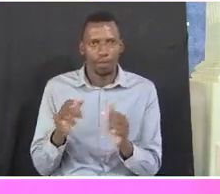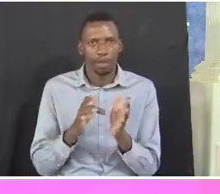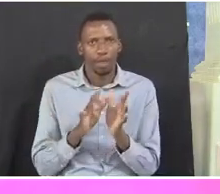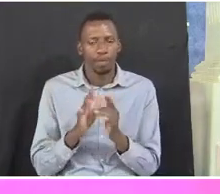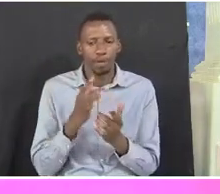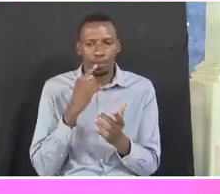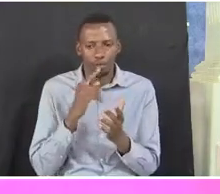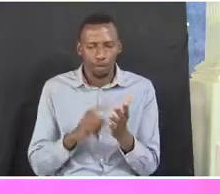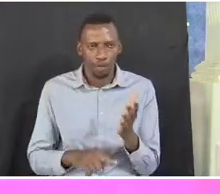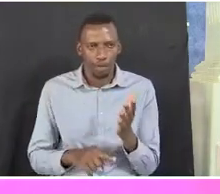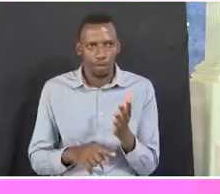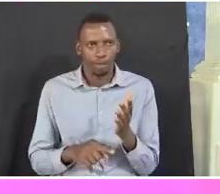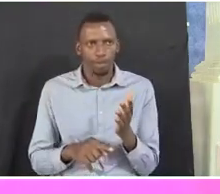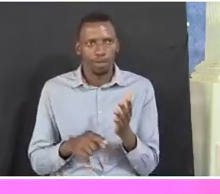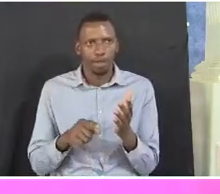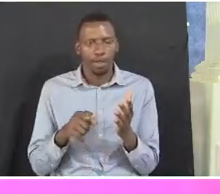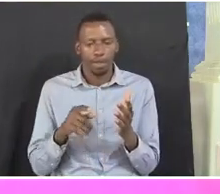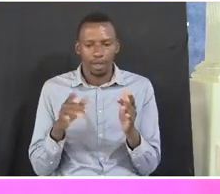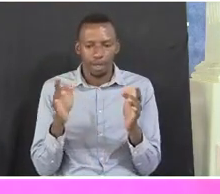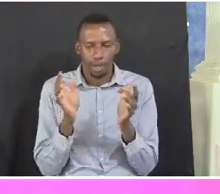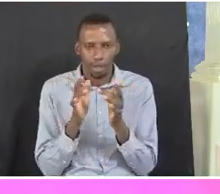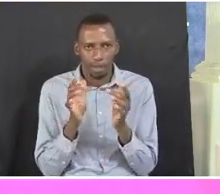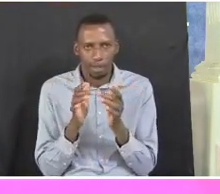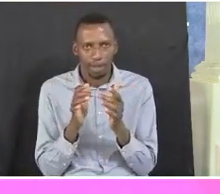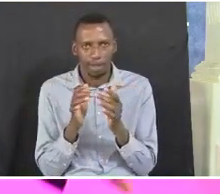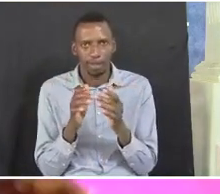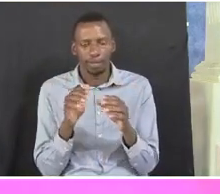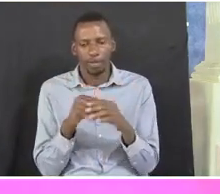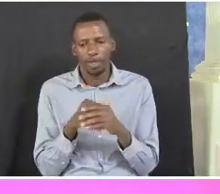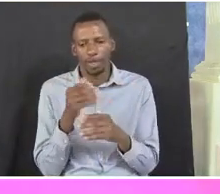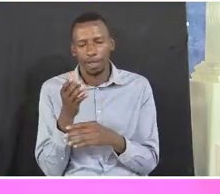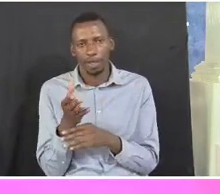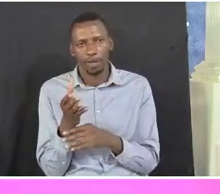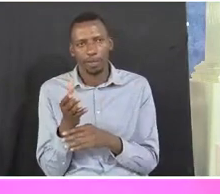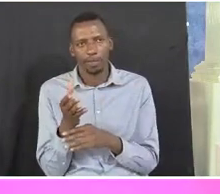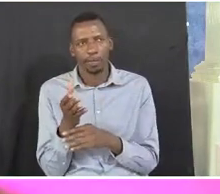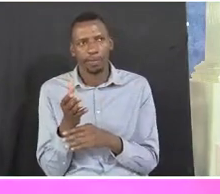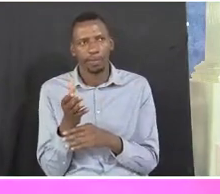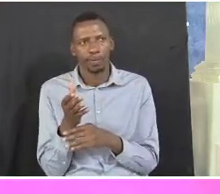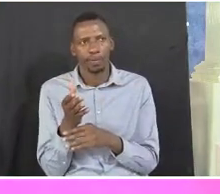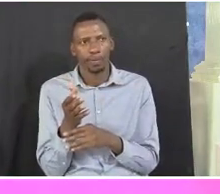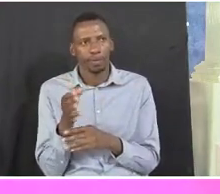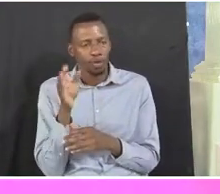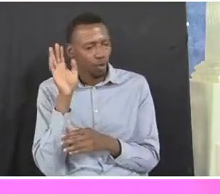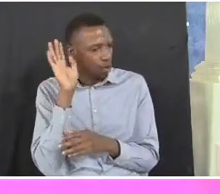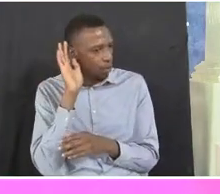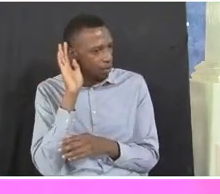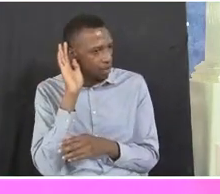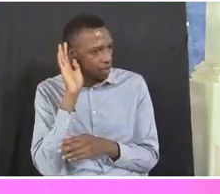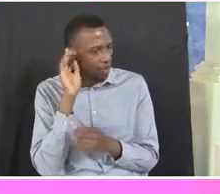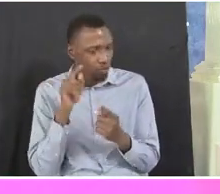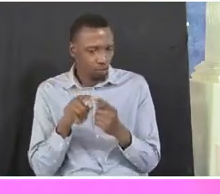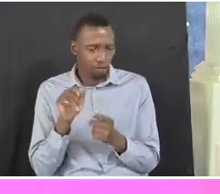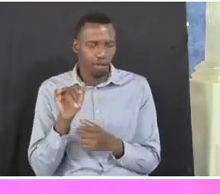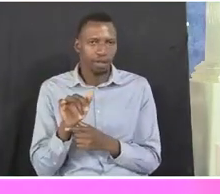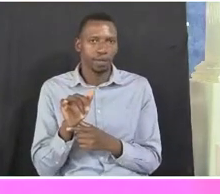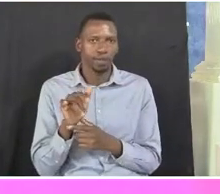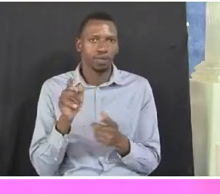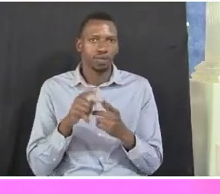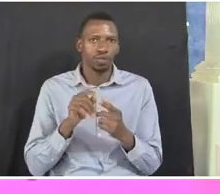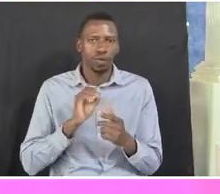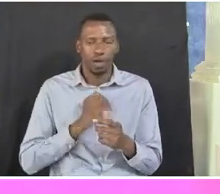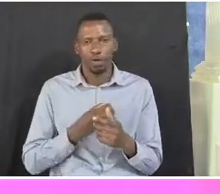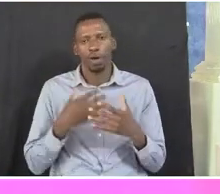it is deteriorating the intellect, it is eating out the spirituality of our people. Obedience to it, to our